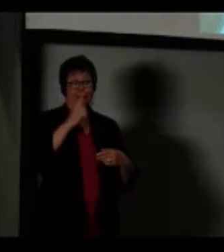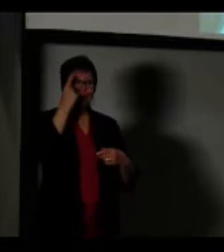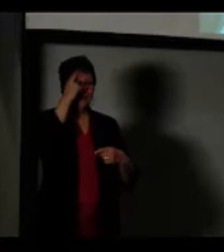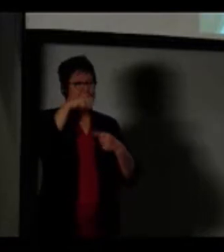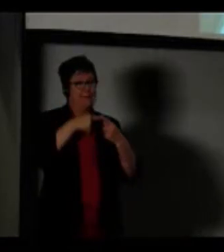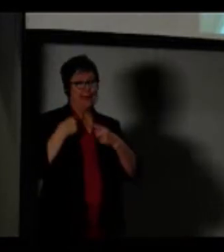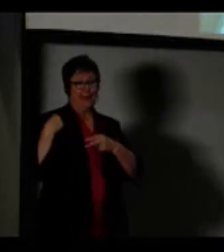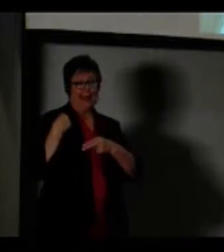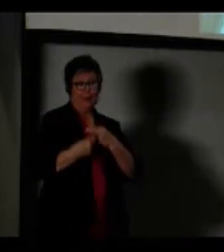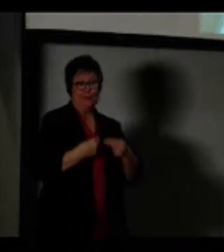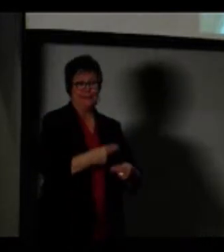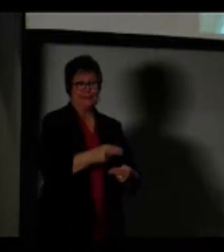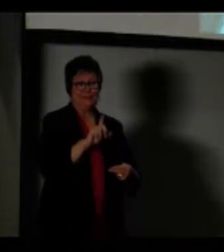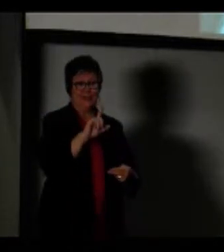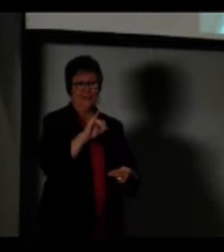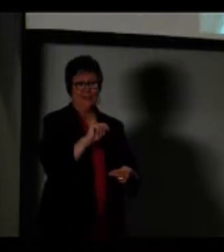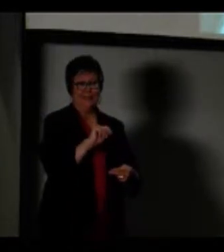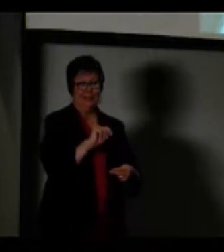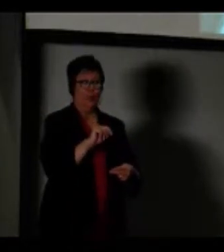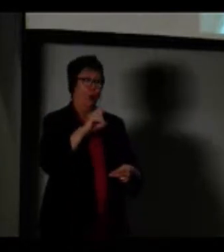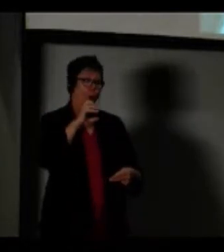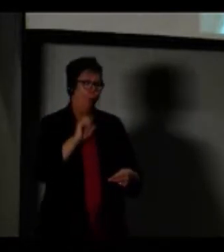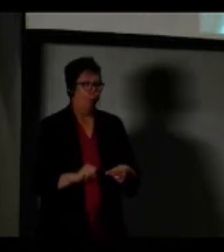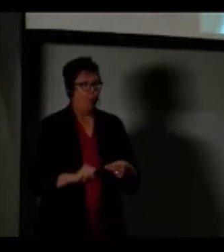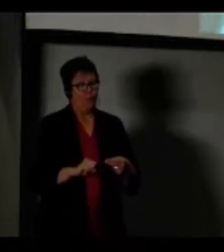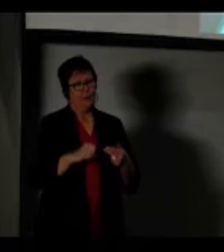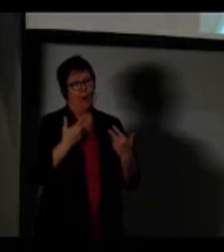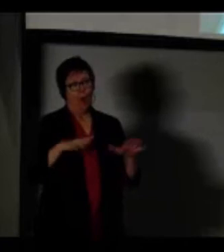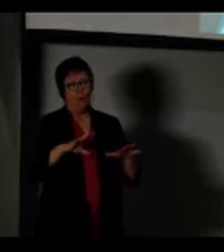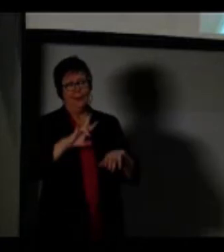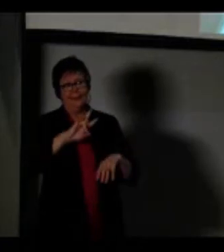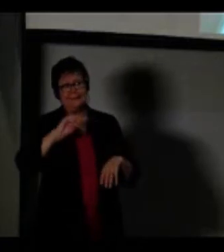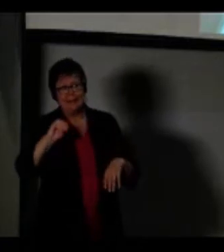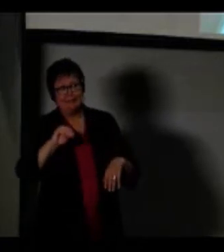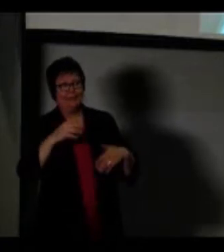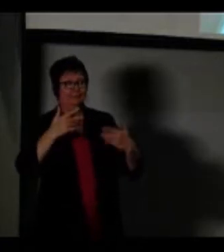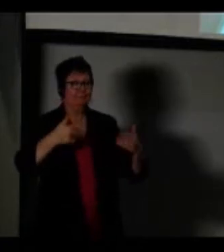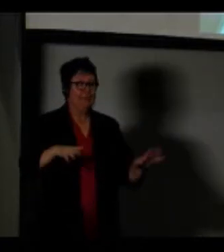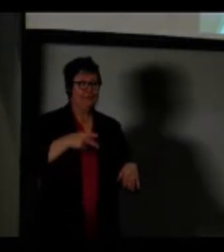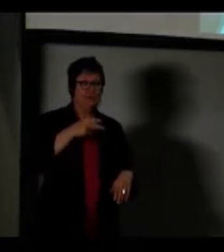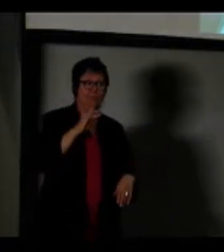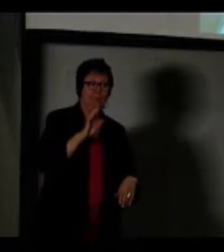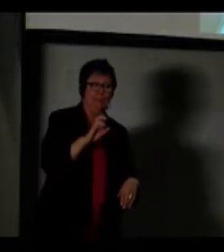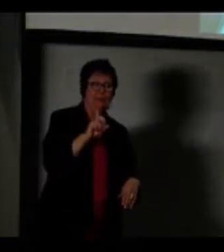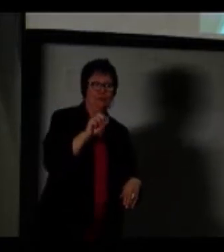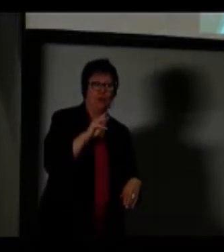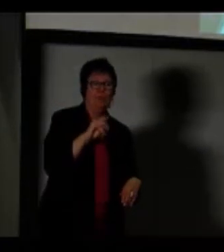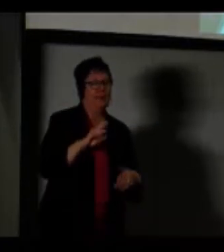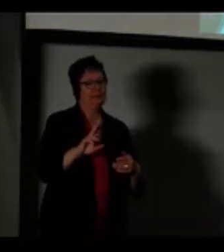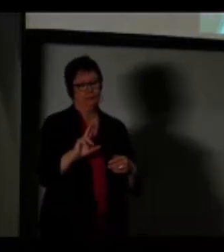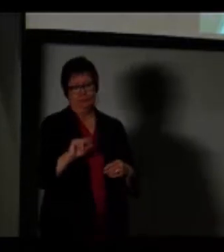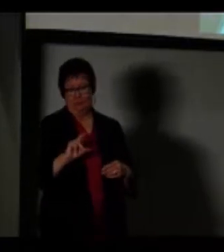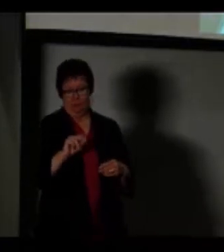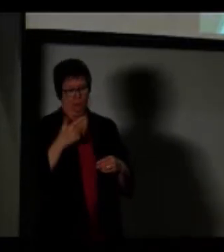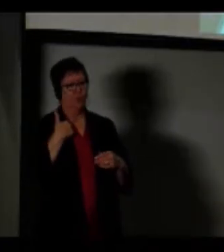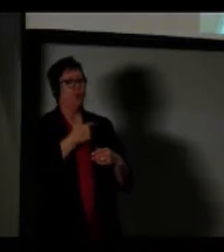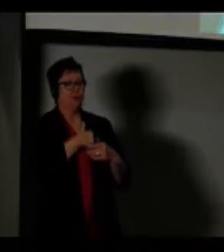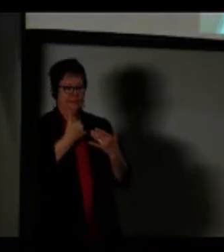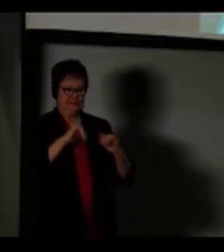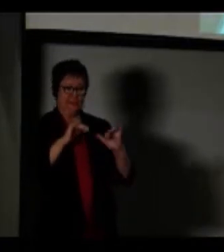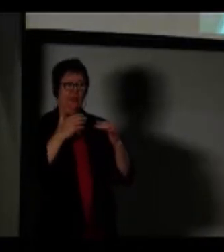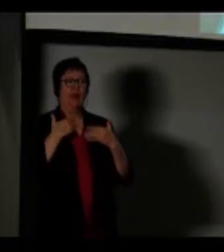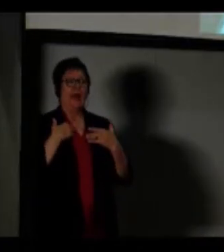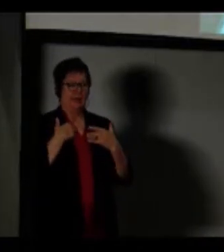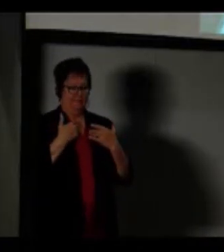that's often old or just public domain, but we actually work to provide in-copyright materials available in a very